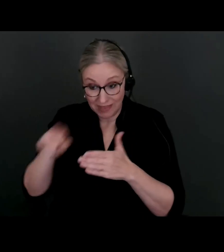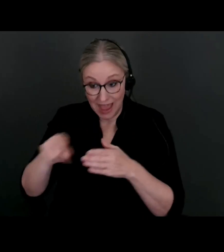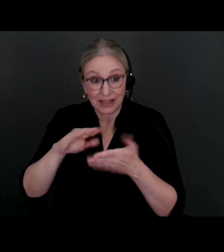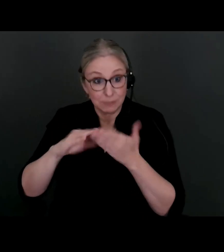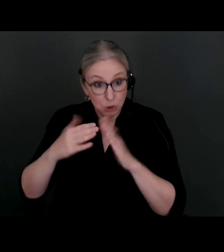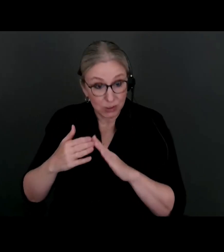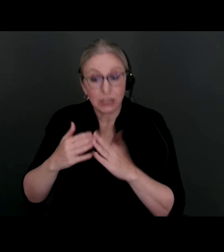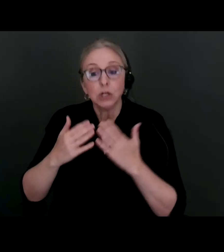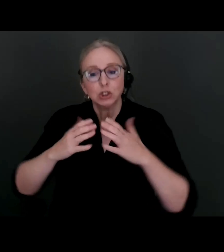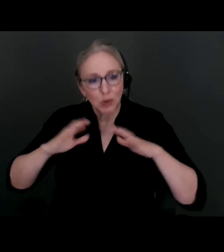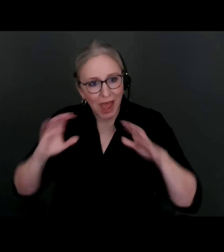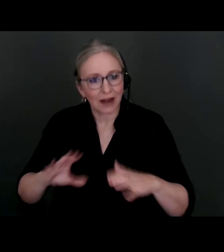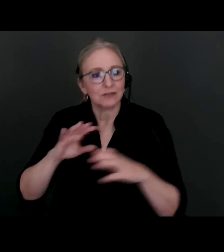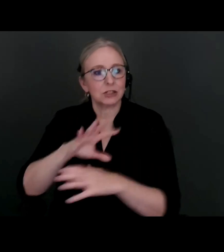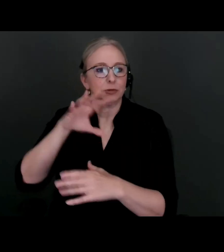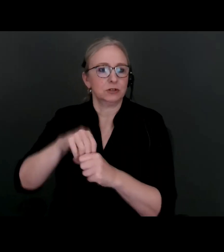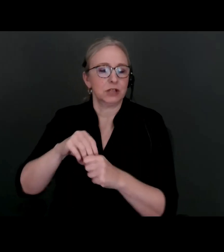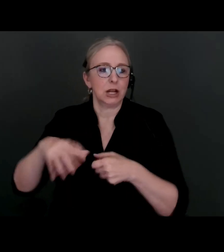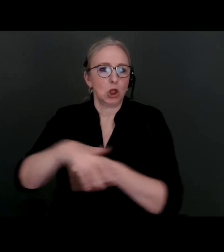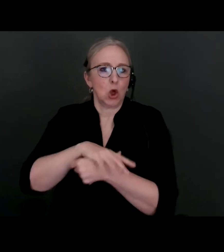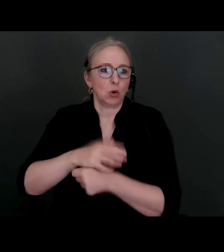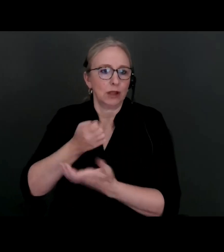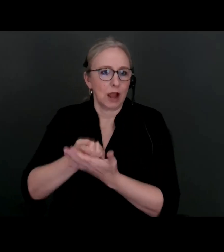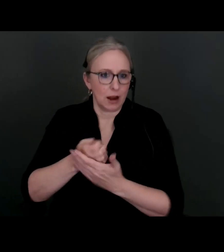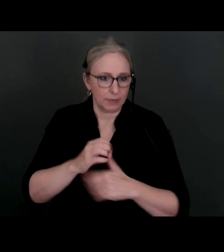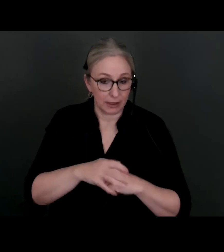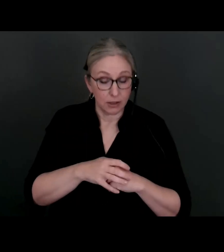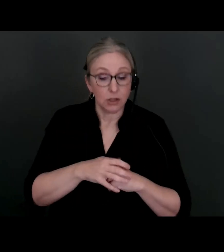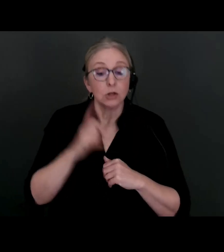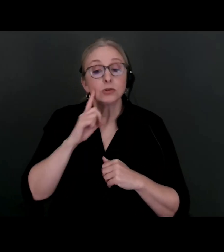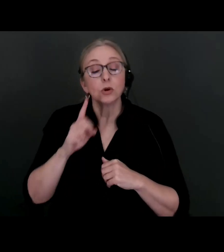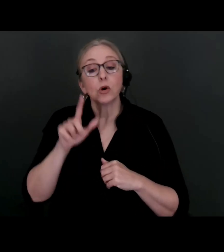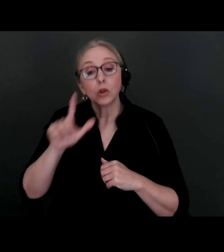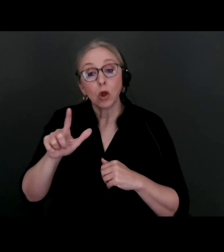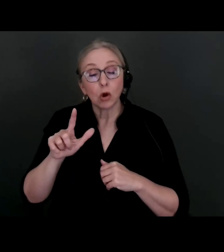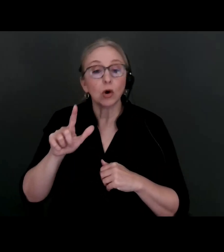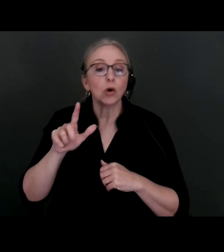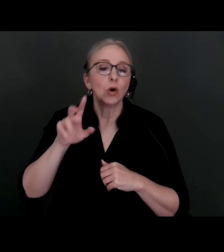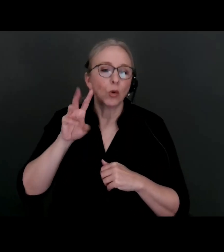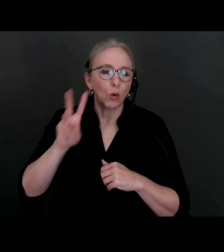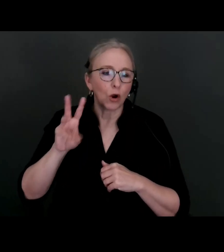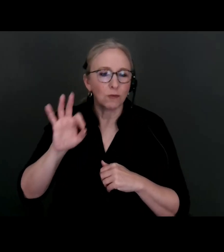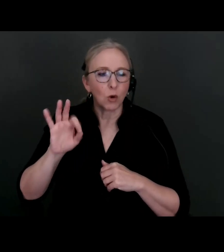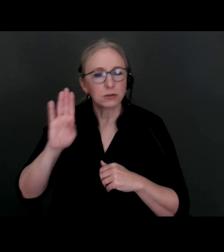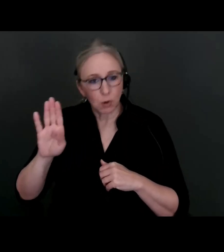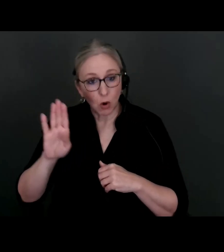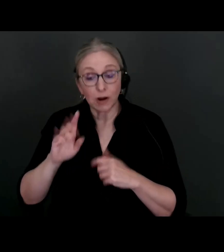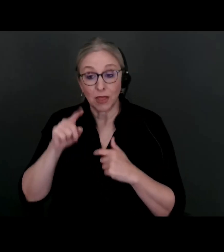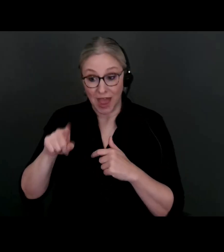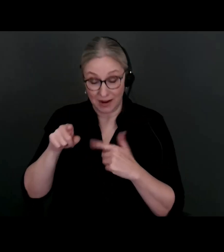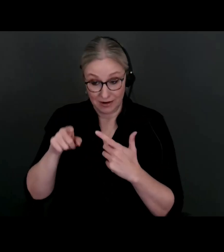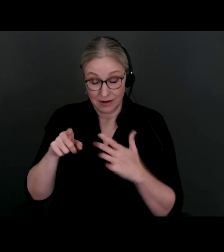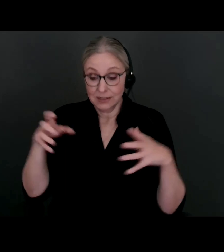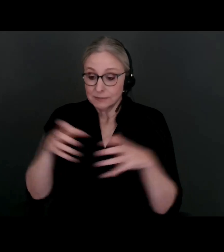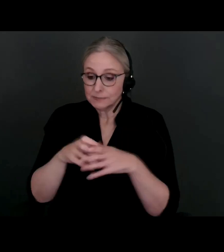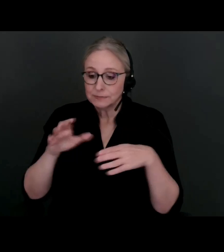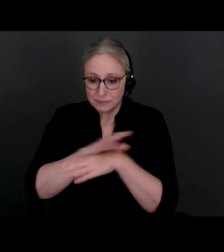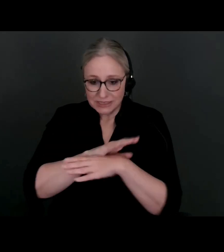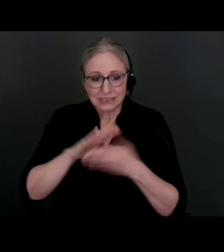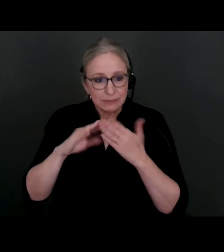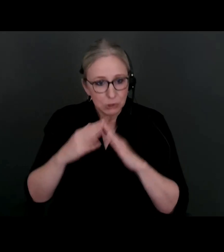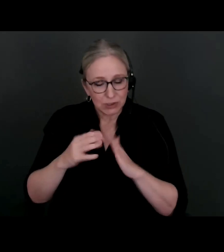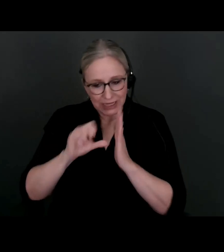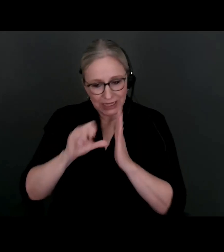actively participate in a local economy. So local workforce boards convene the business community. Jen talked about